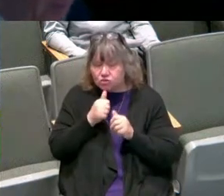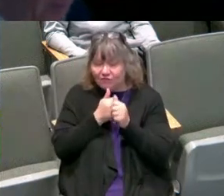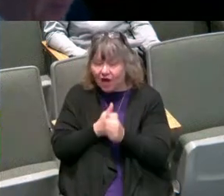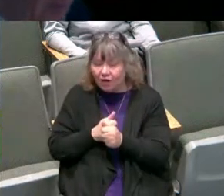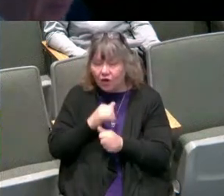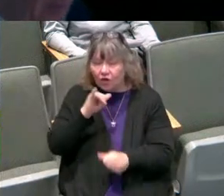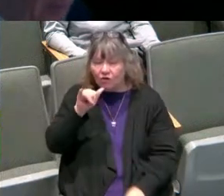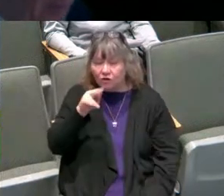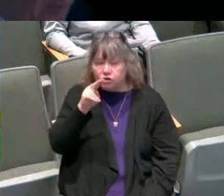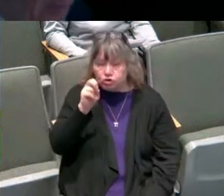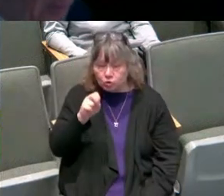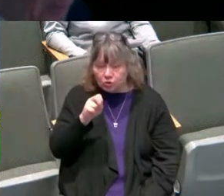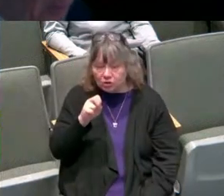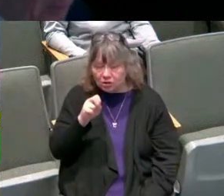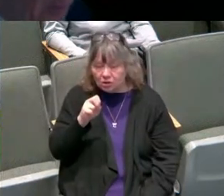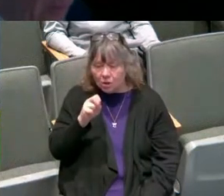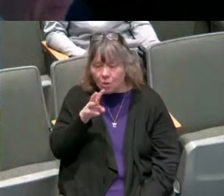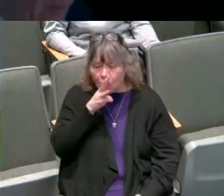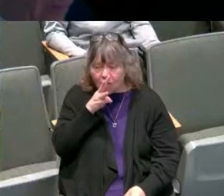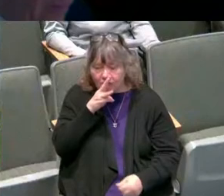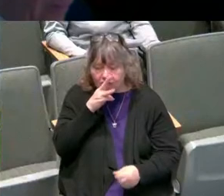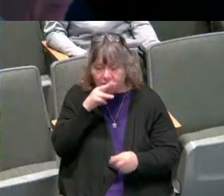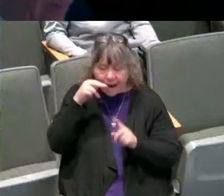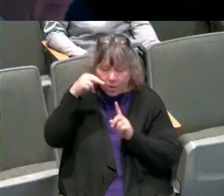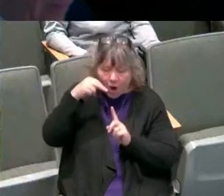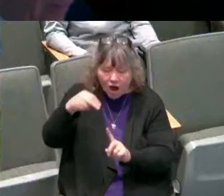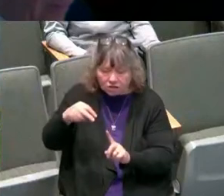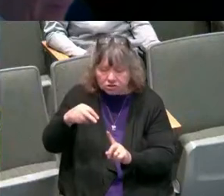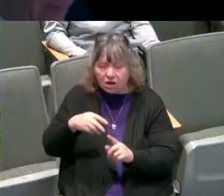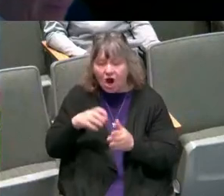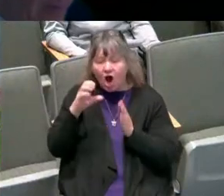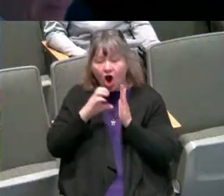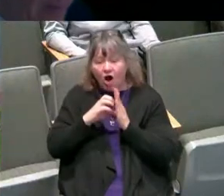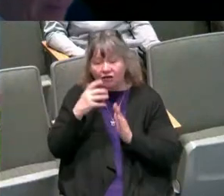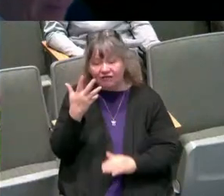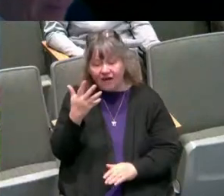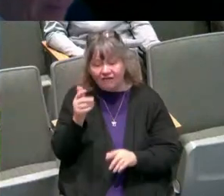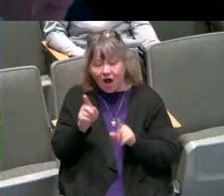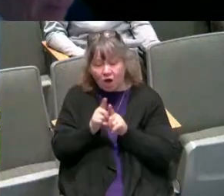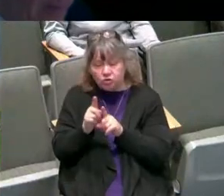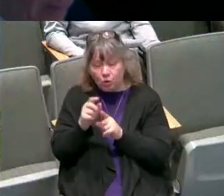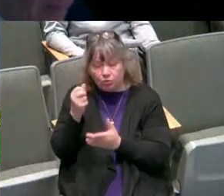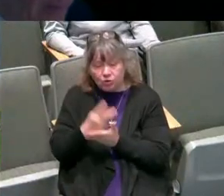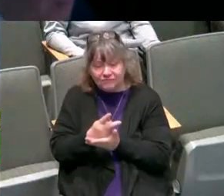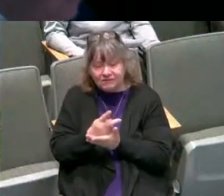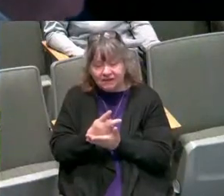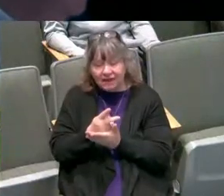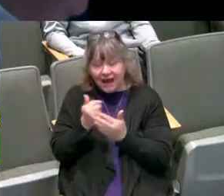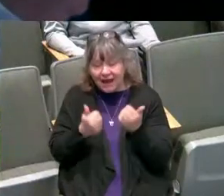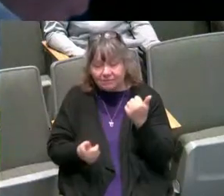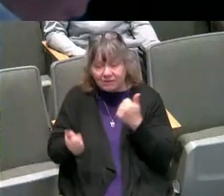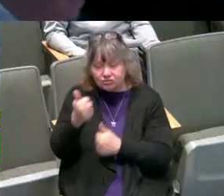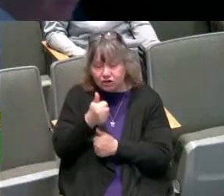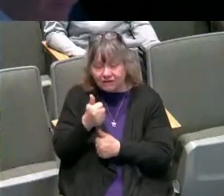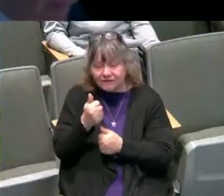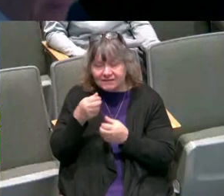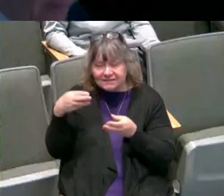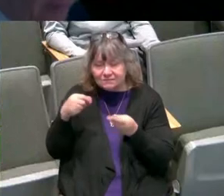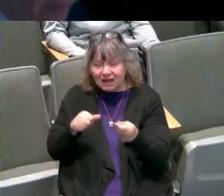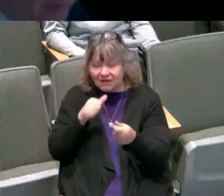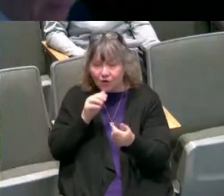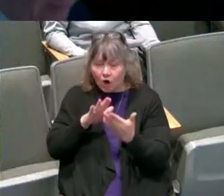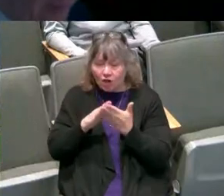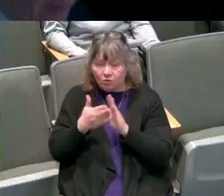June water Enterprise rate hearings carefully Article 5 also approves administrating administrative spending for the community